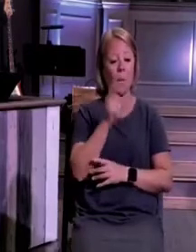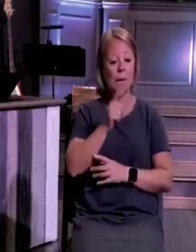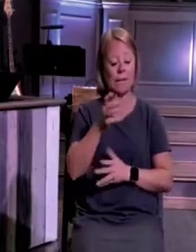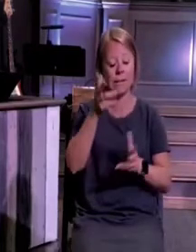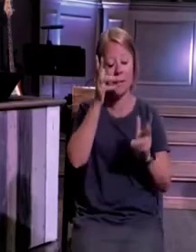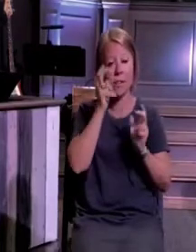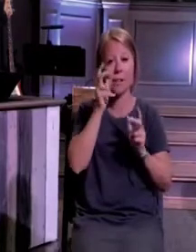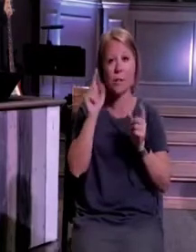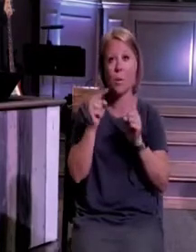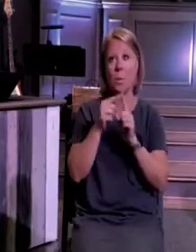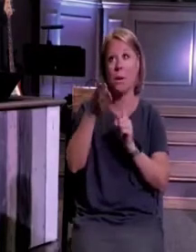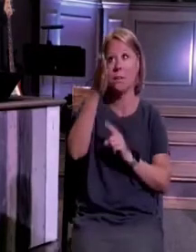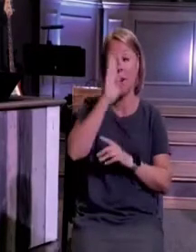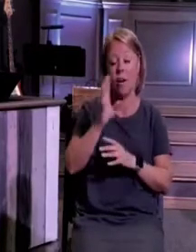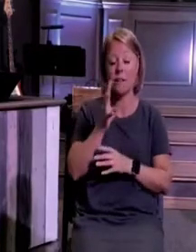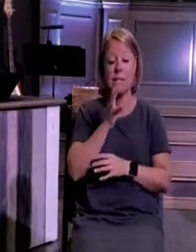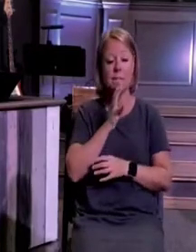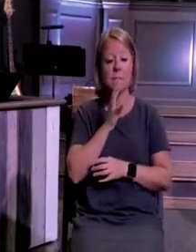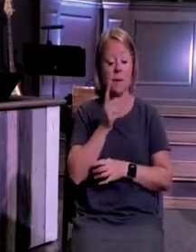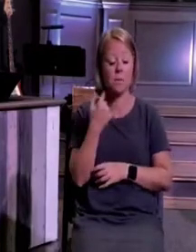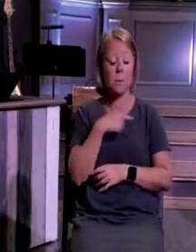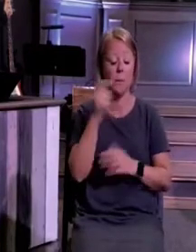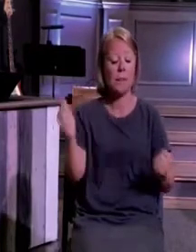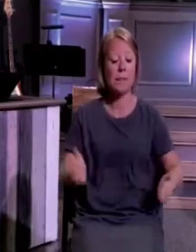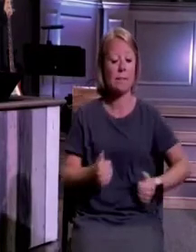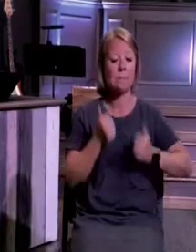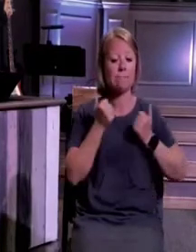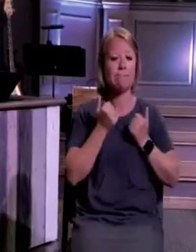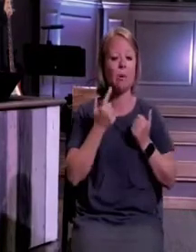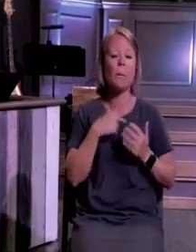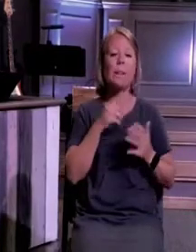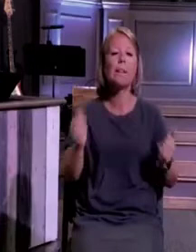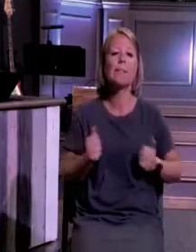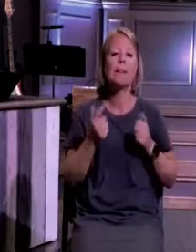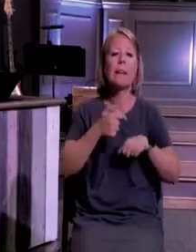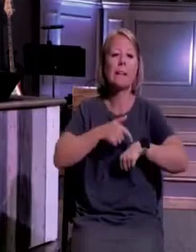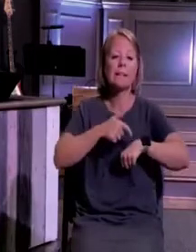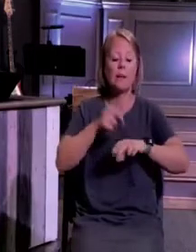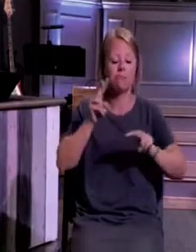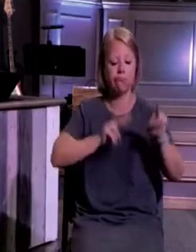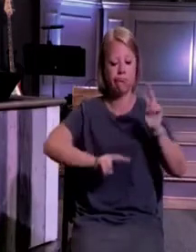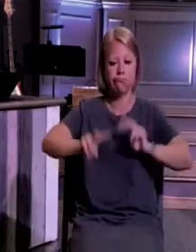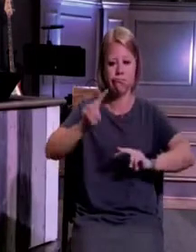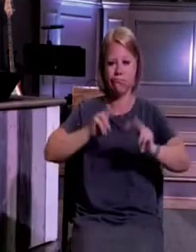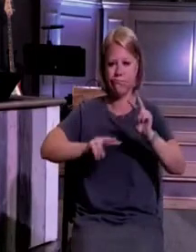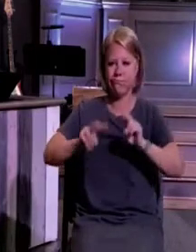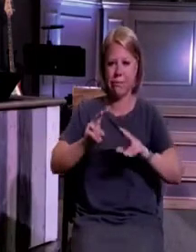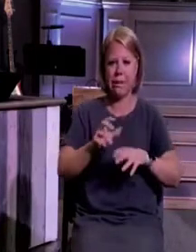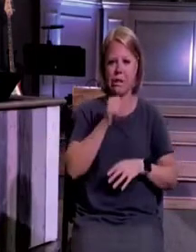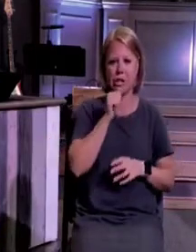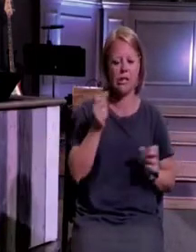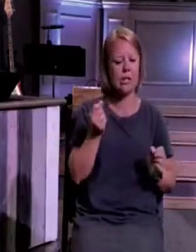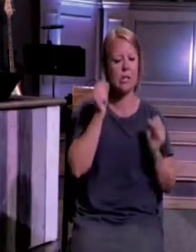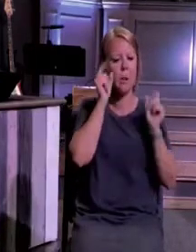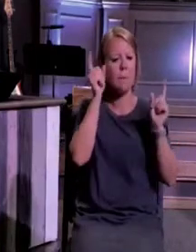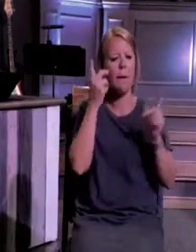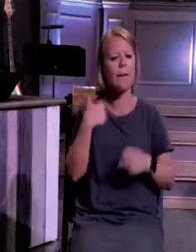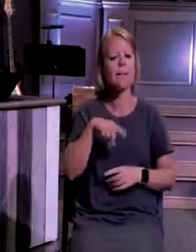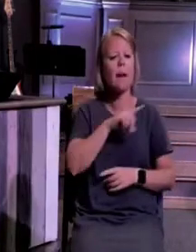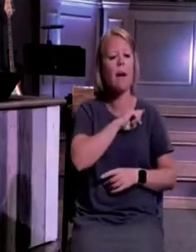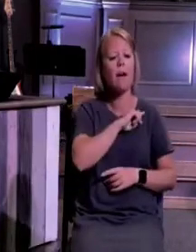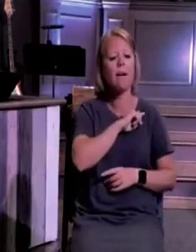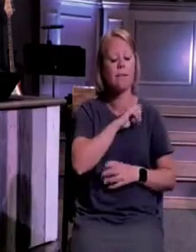God speaks. When we're living in a time to where when you look around us, it should not surprise us at